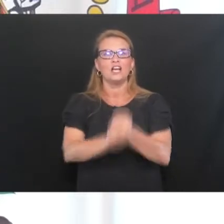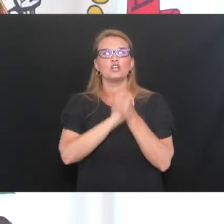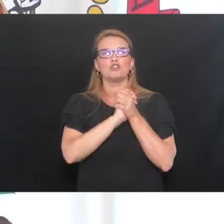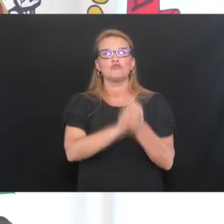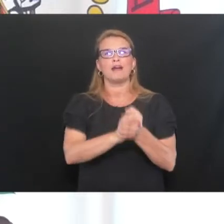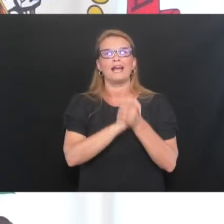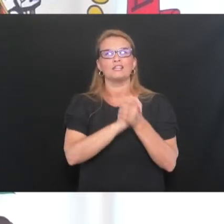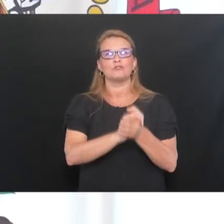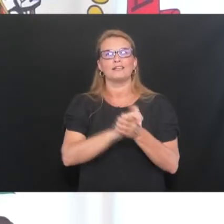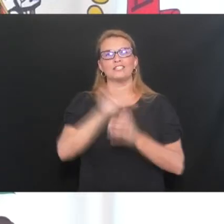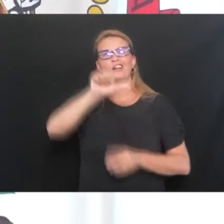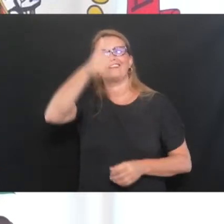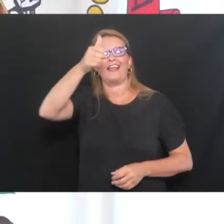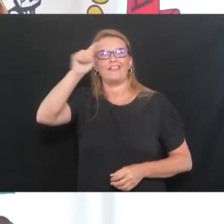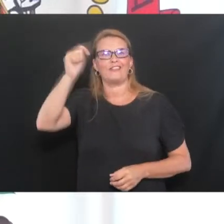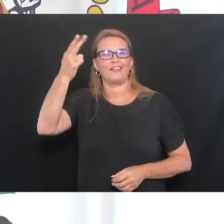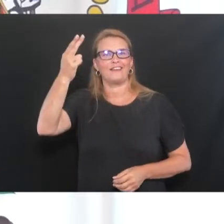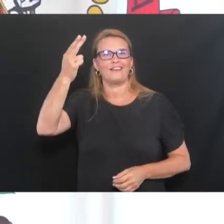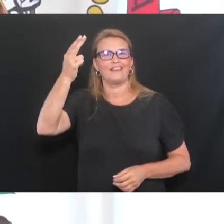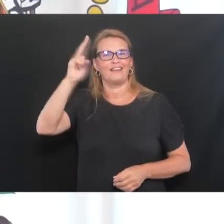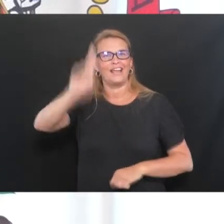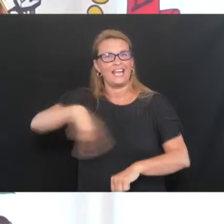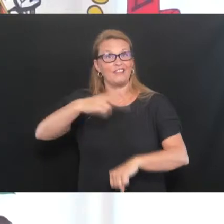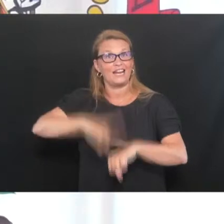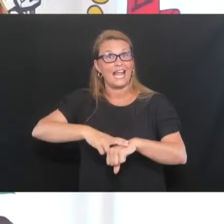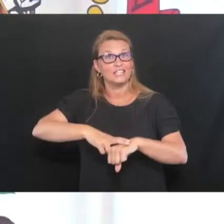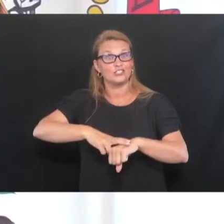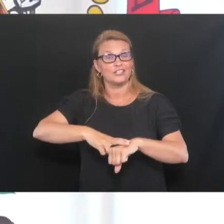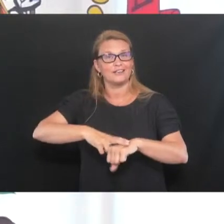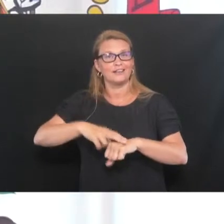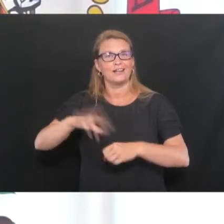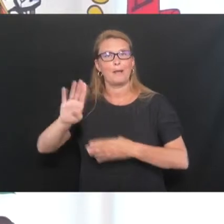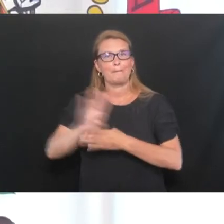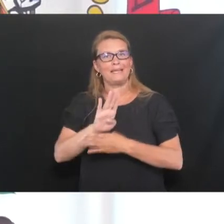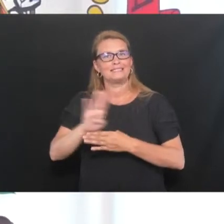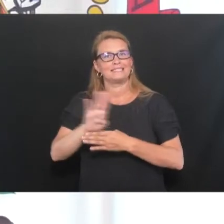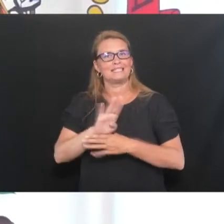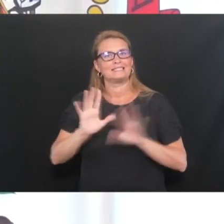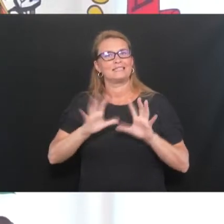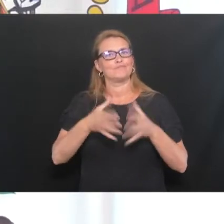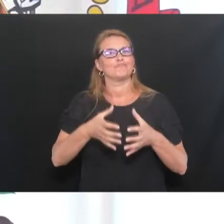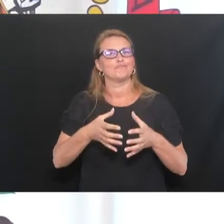on being 10th in the nation. 10th in the nation in the business climate. That's really good.